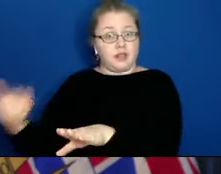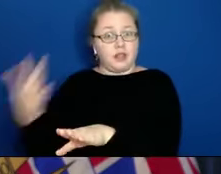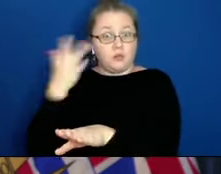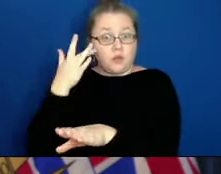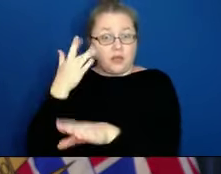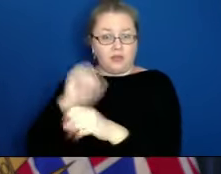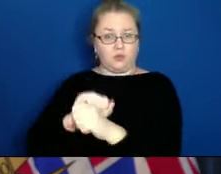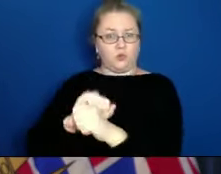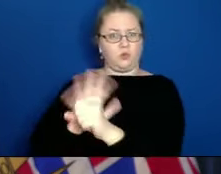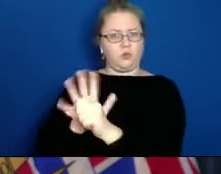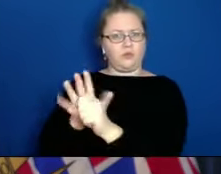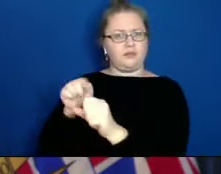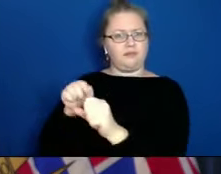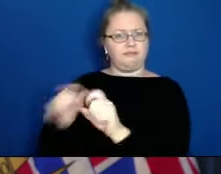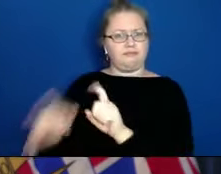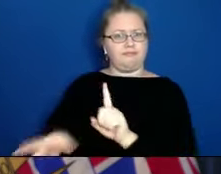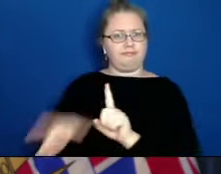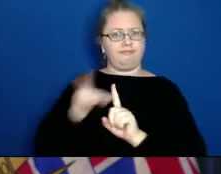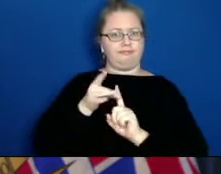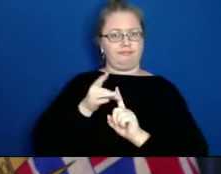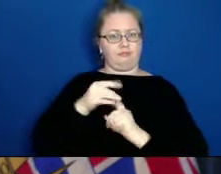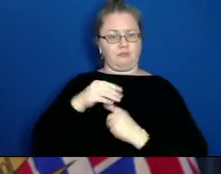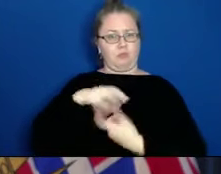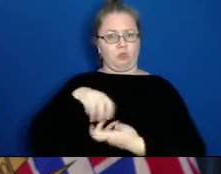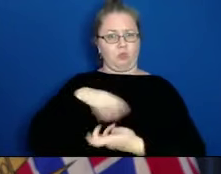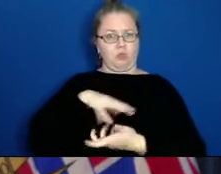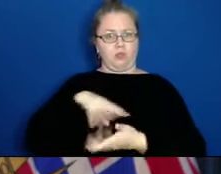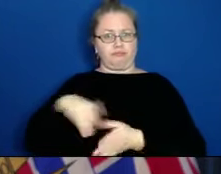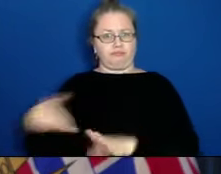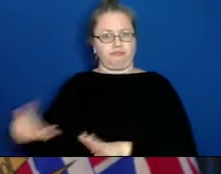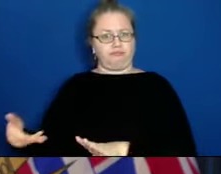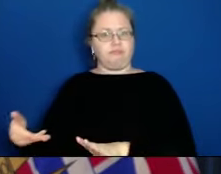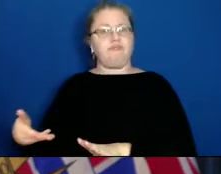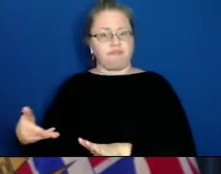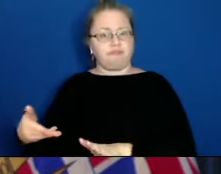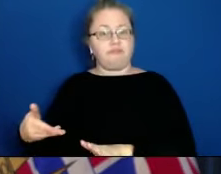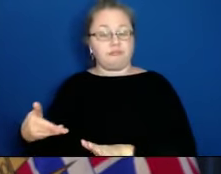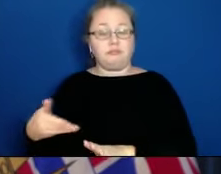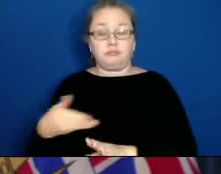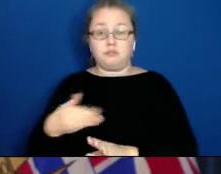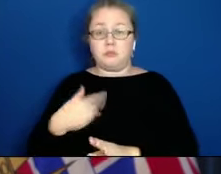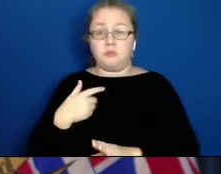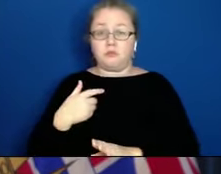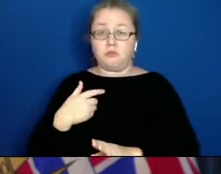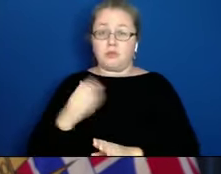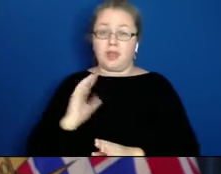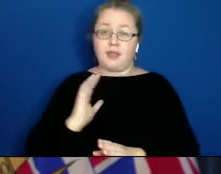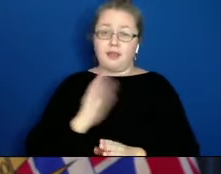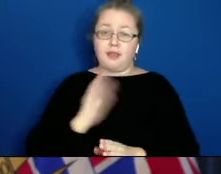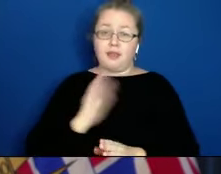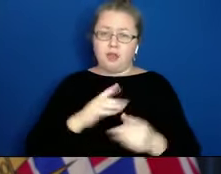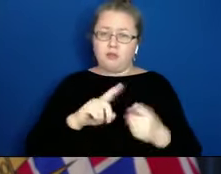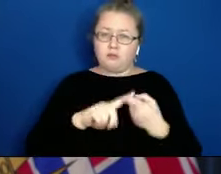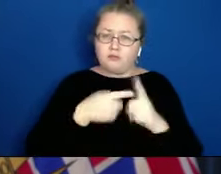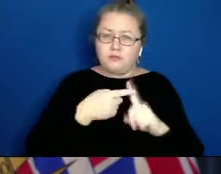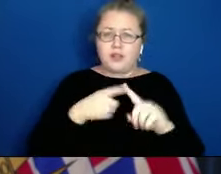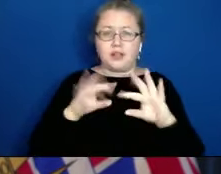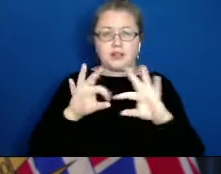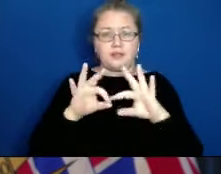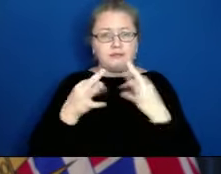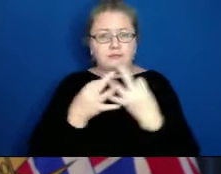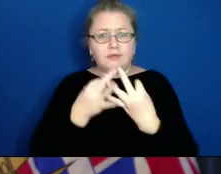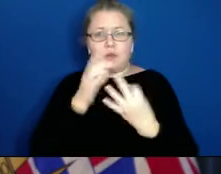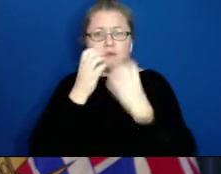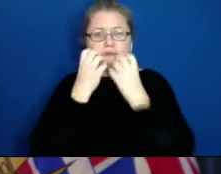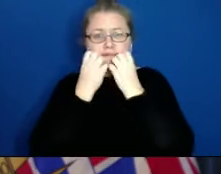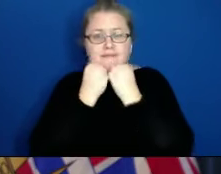is a reminder to all of us that this virus can have tragic effects on the people we are closest to and the people we love.